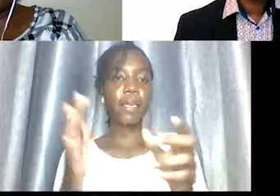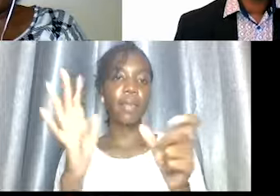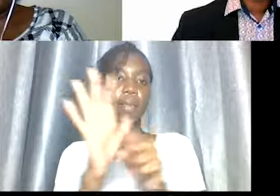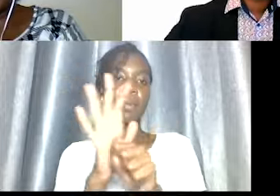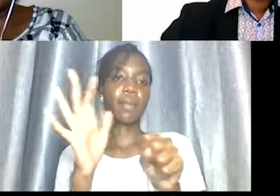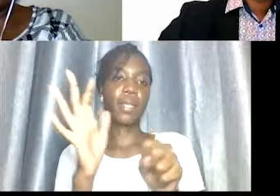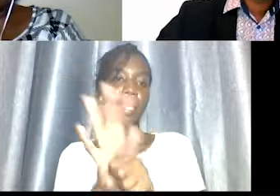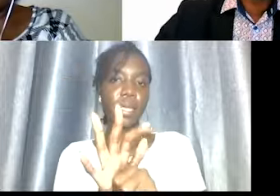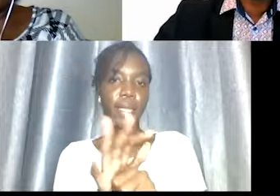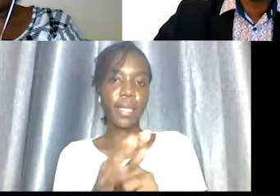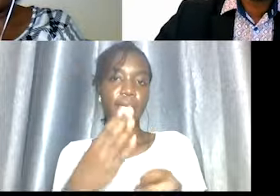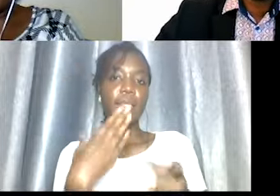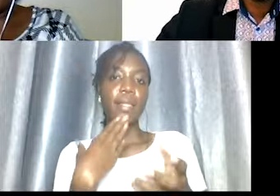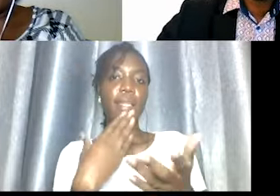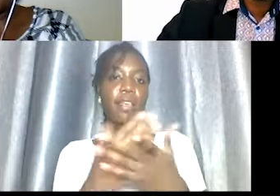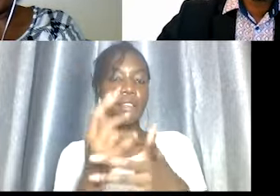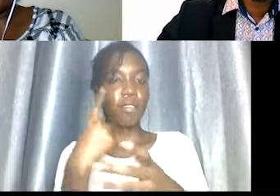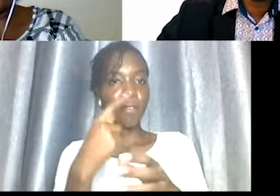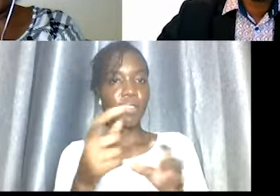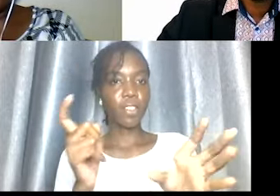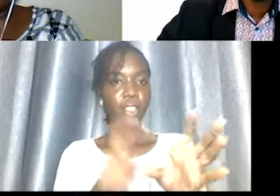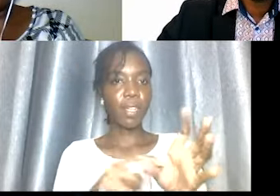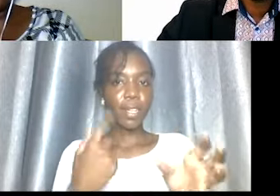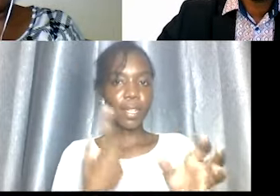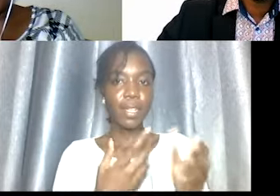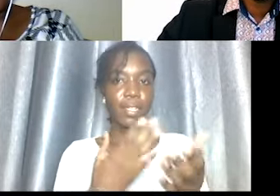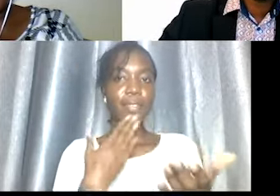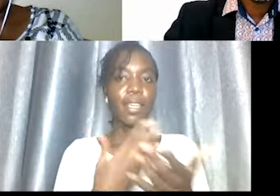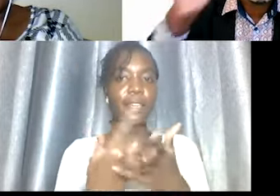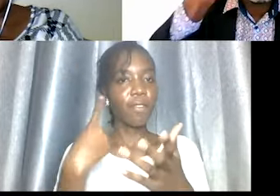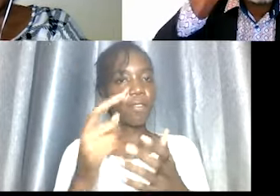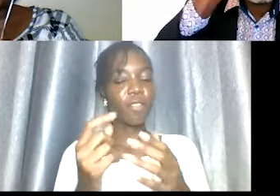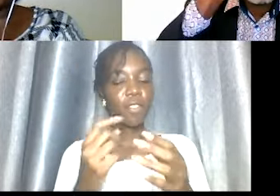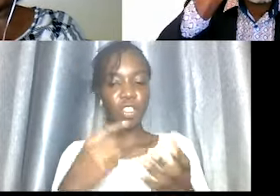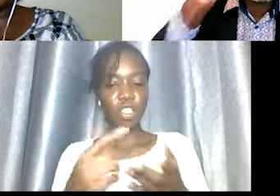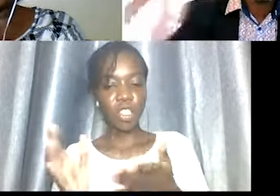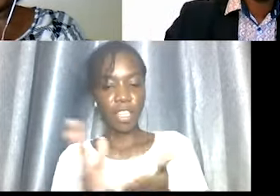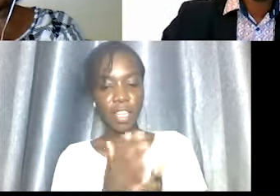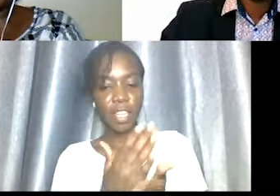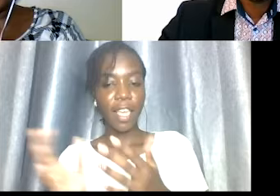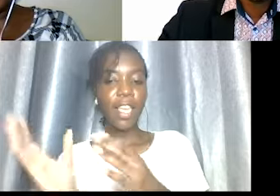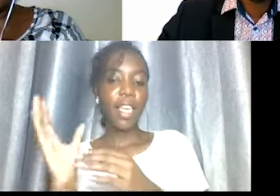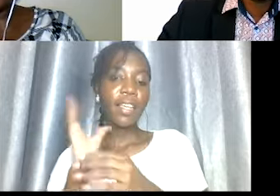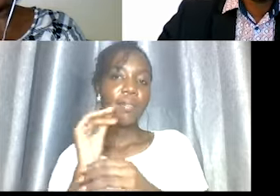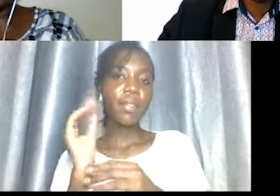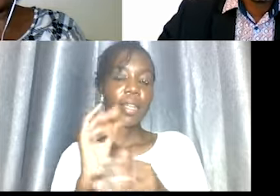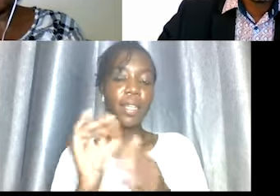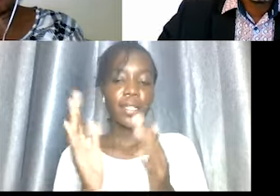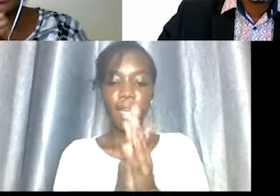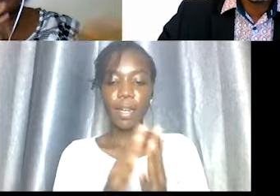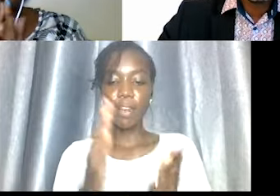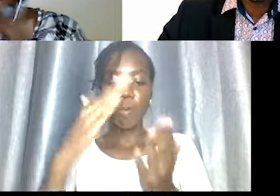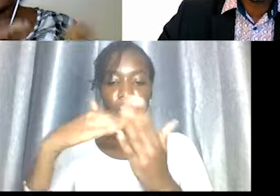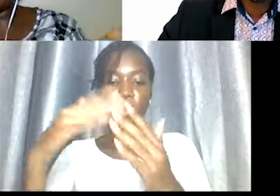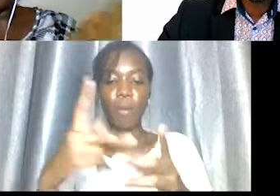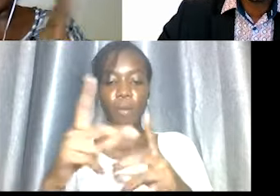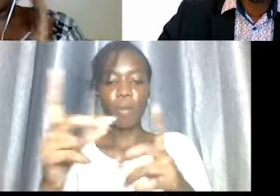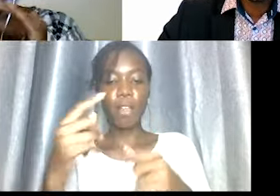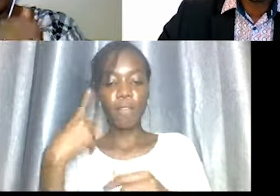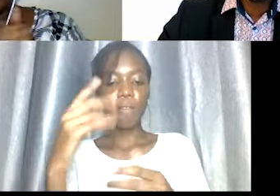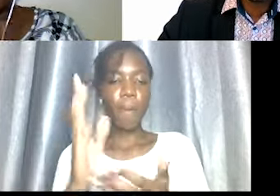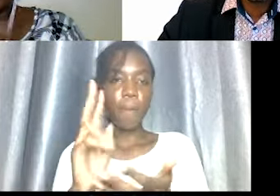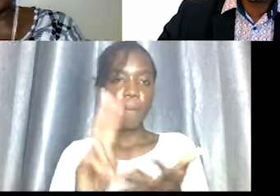you for joining us. Thank you for sharing your wisdom. Thank you for sharing your experiences, and especially the part on the failure part and